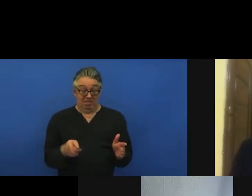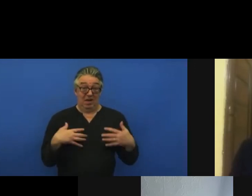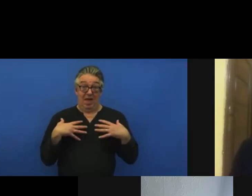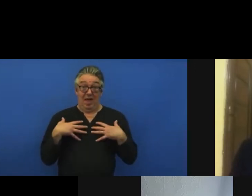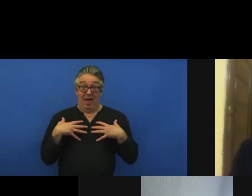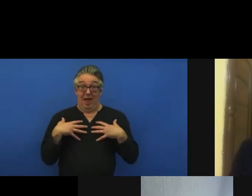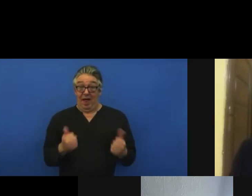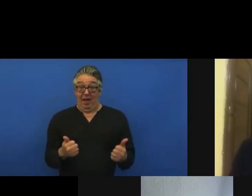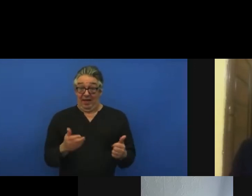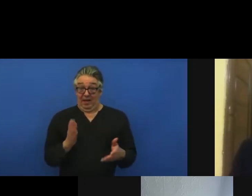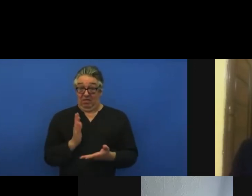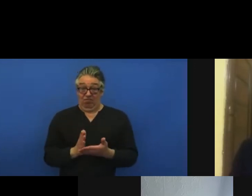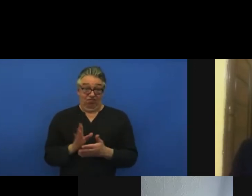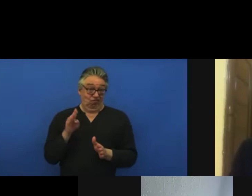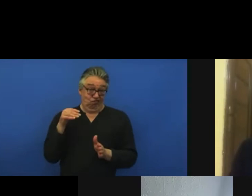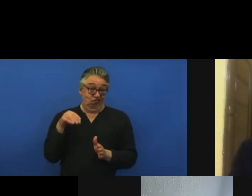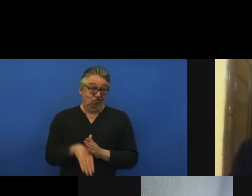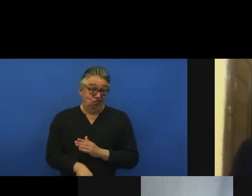condition.